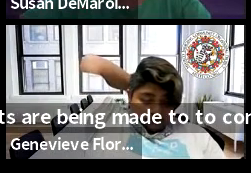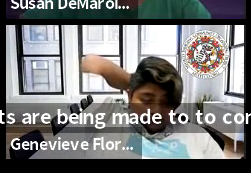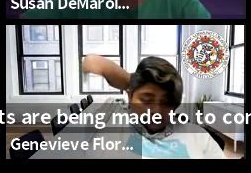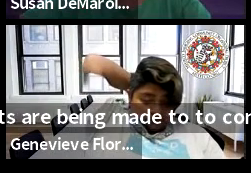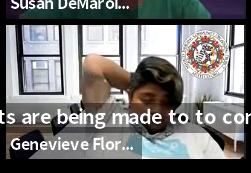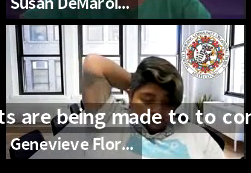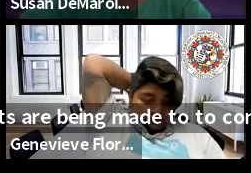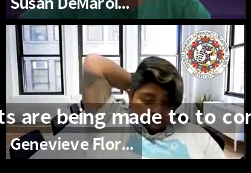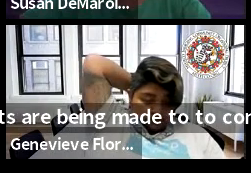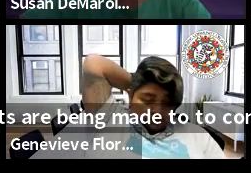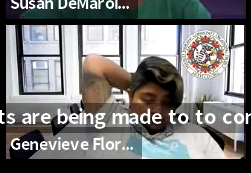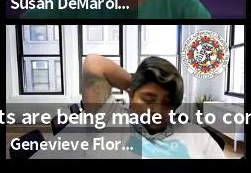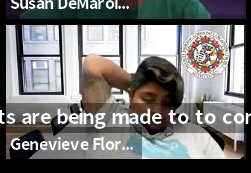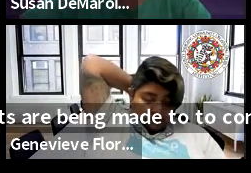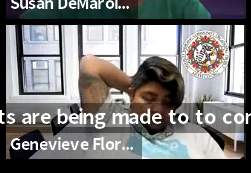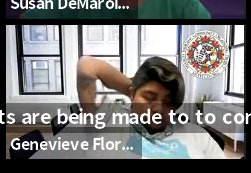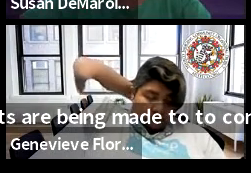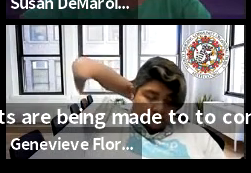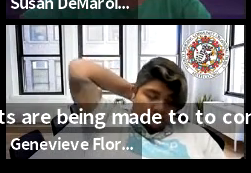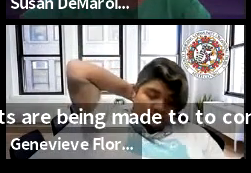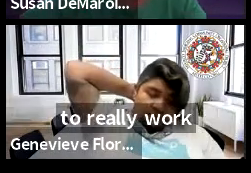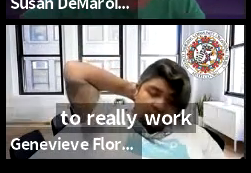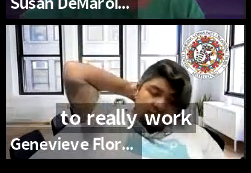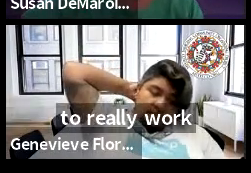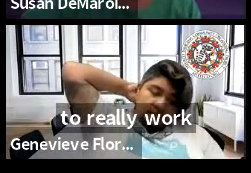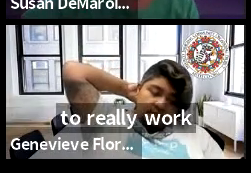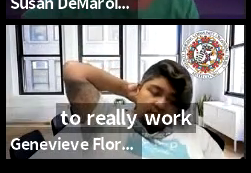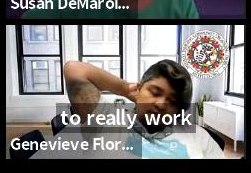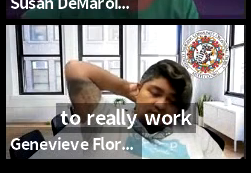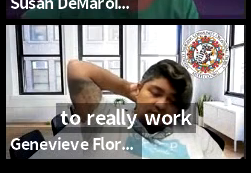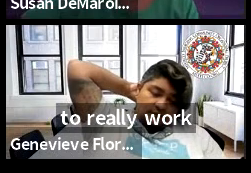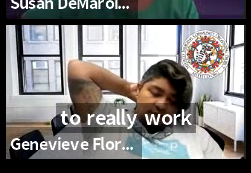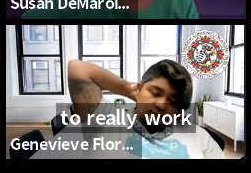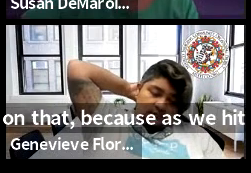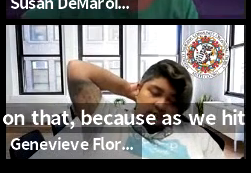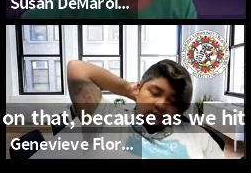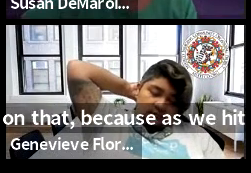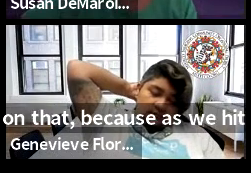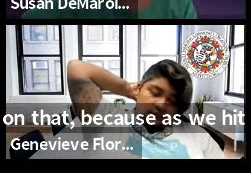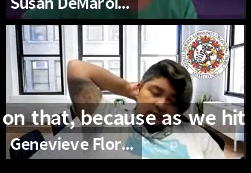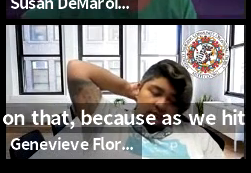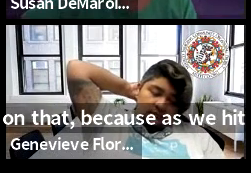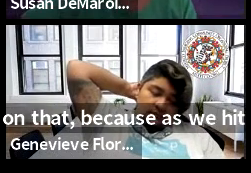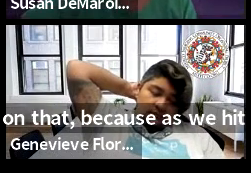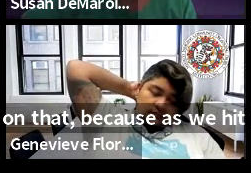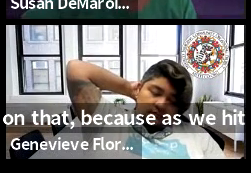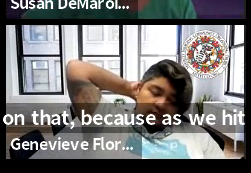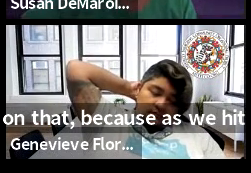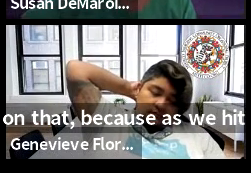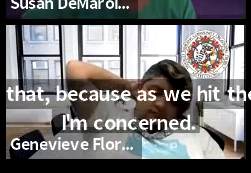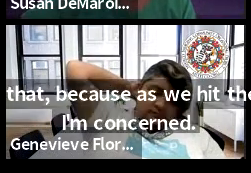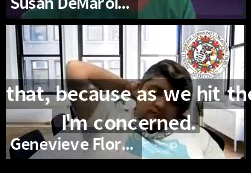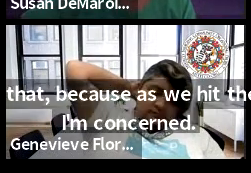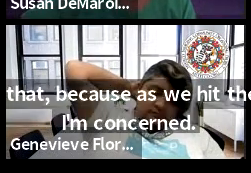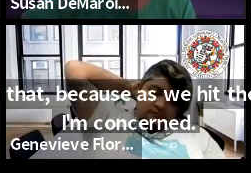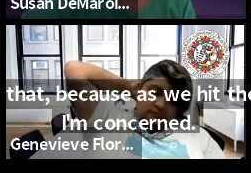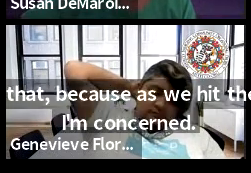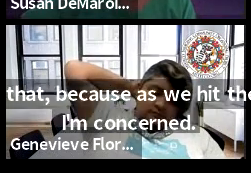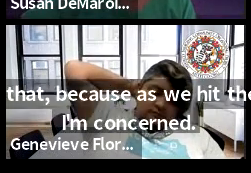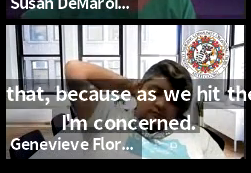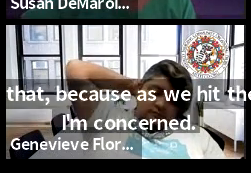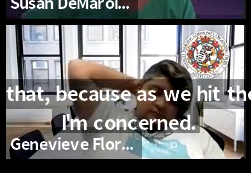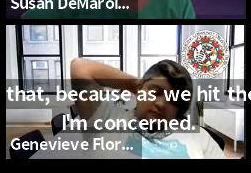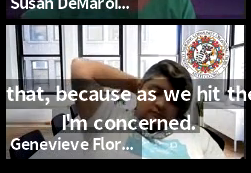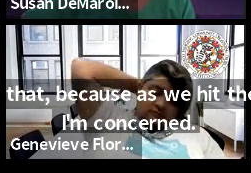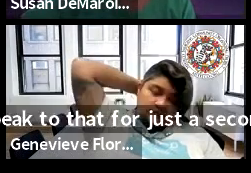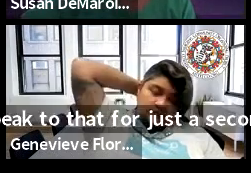really work on that? Because as we hit the Delta variant, I'm concerned. I want to speak to that for just a